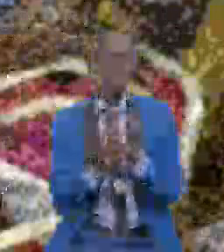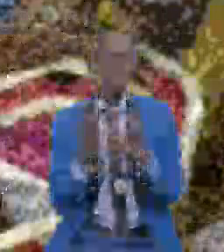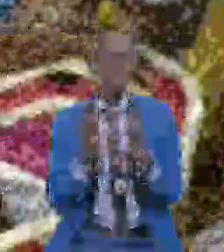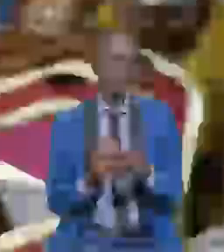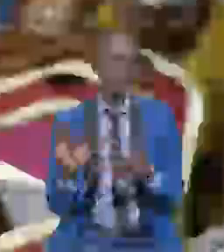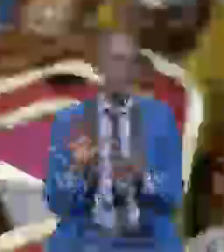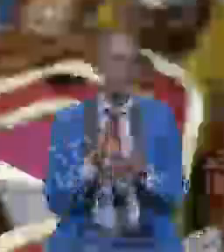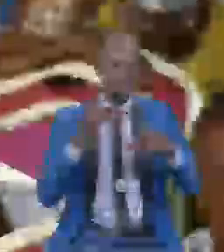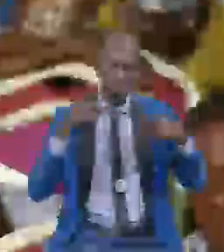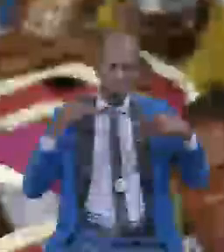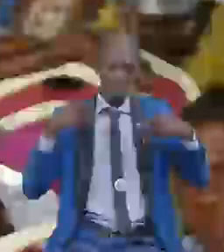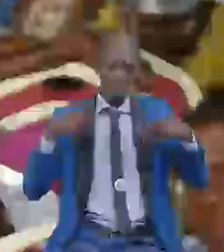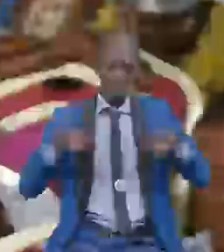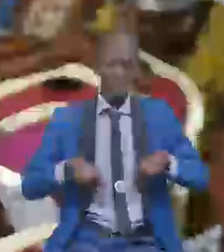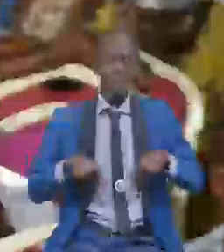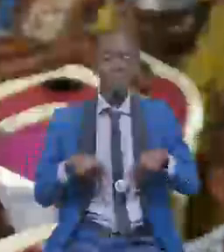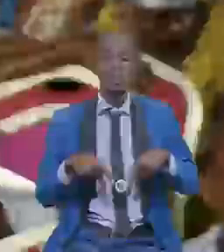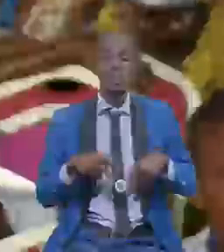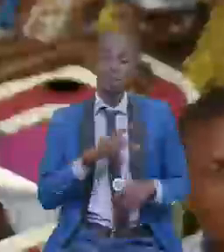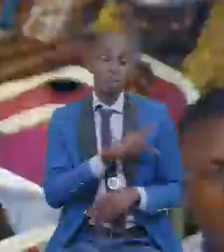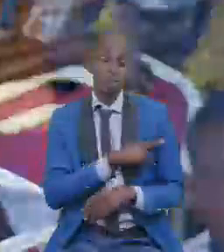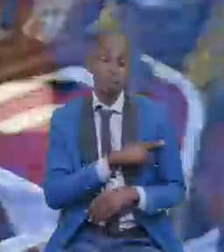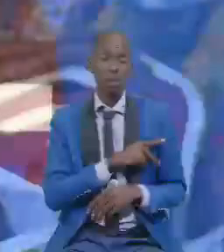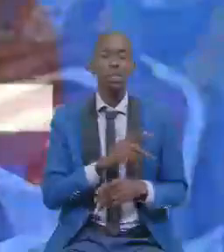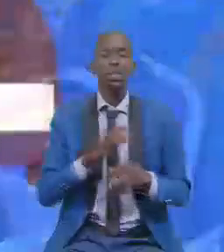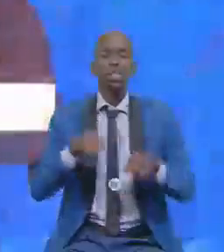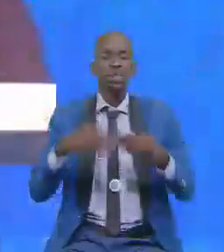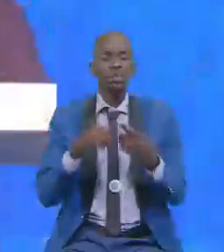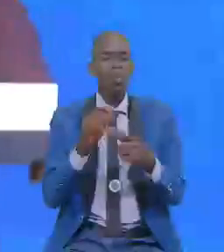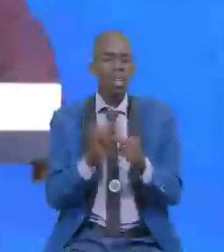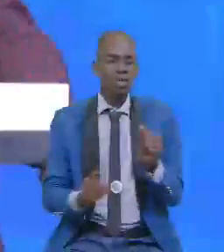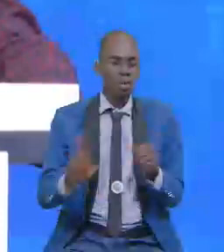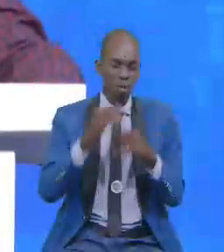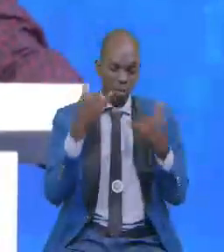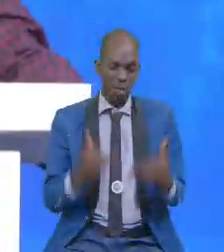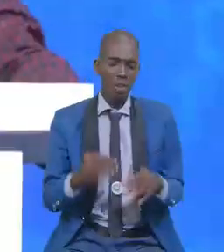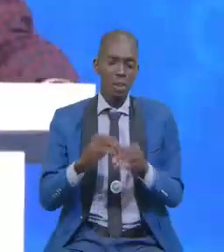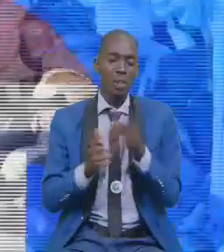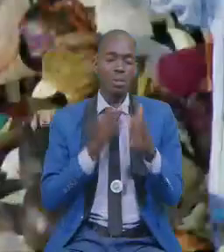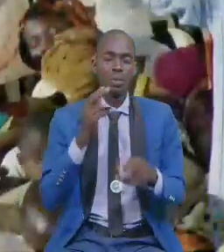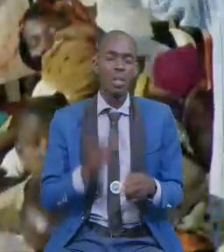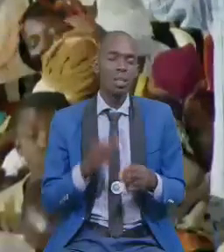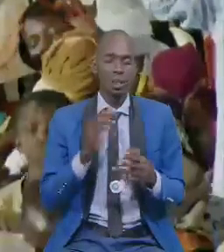personality. Grant you everyone right now in Jesus' name.